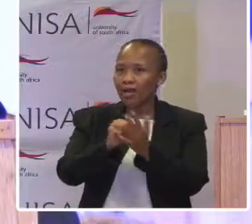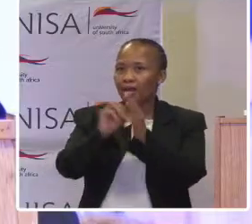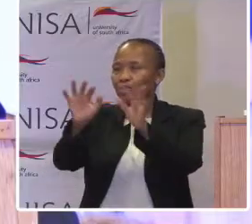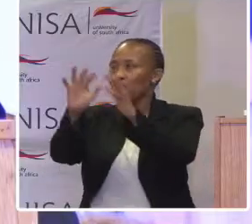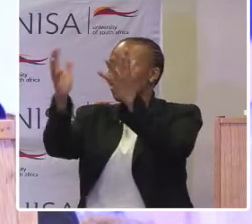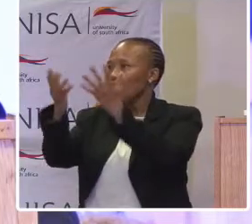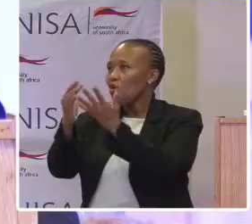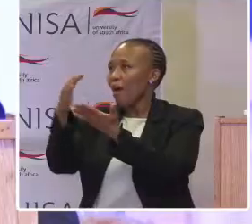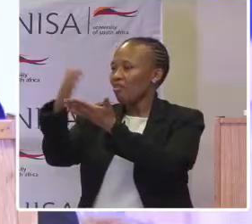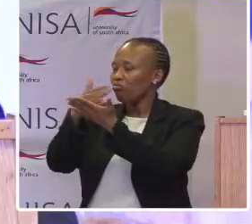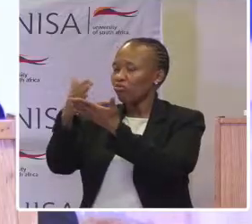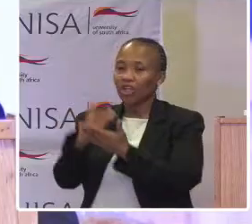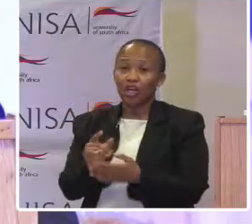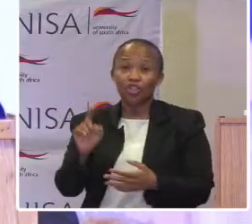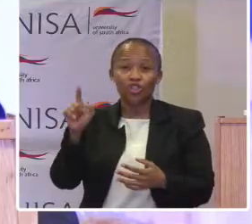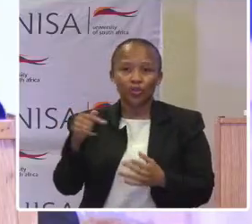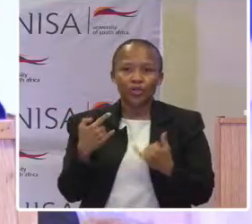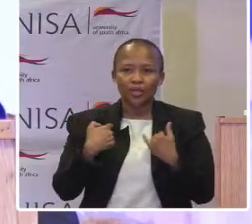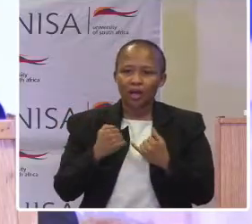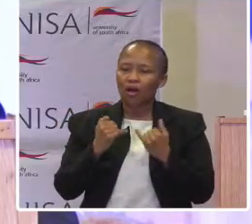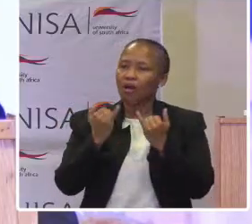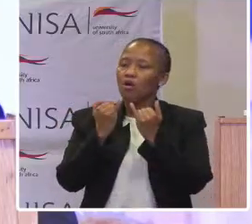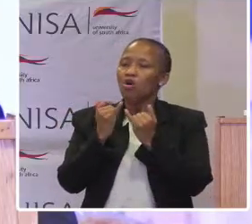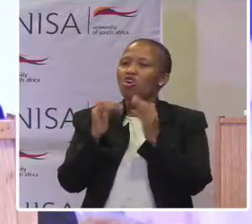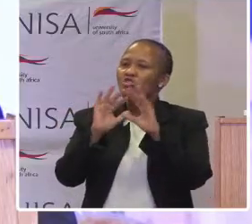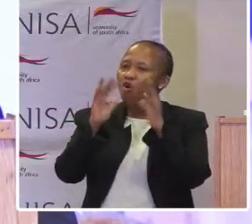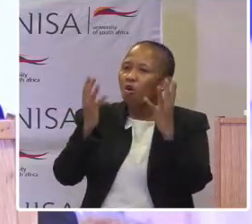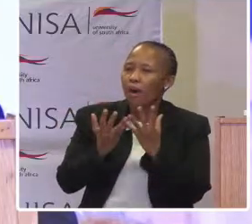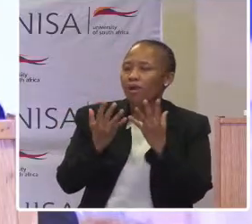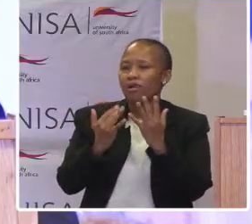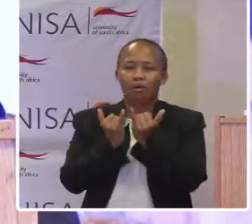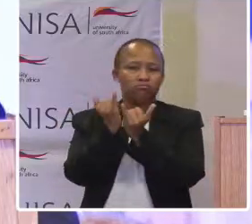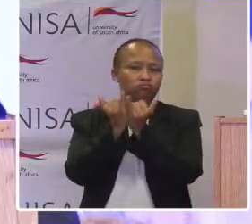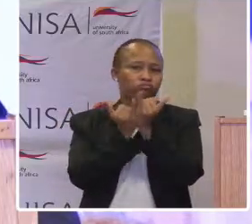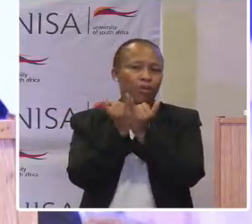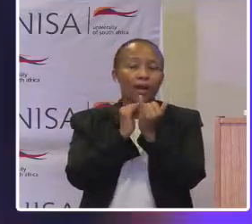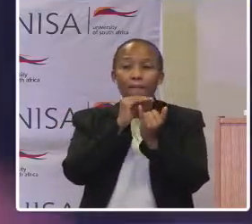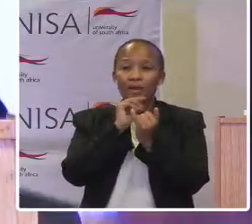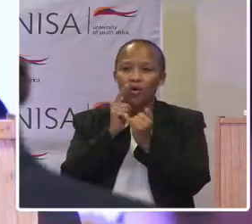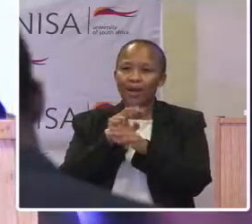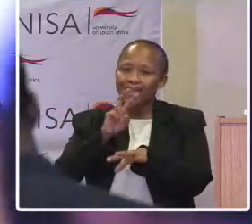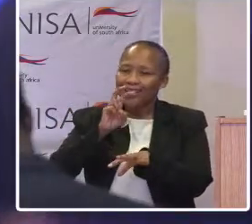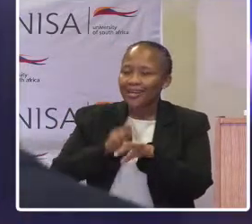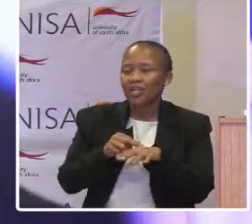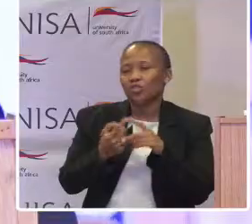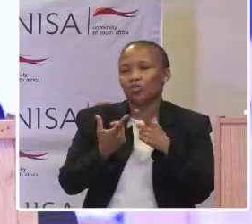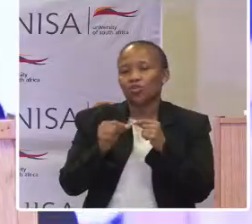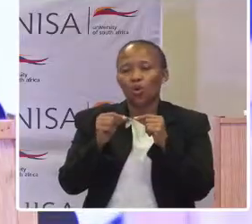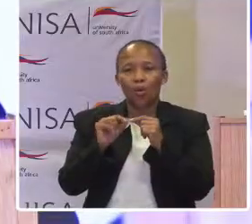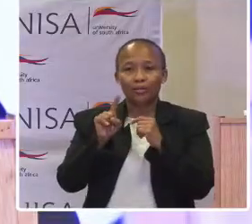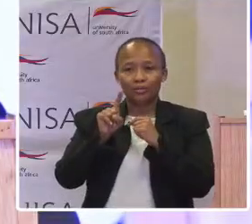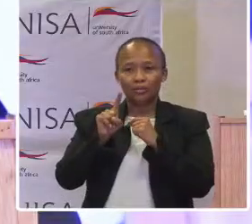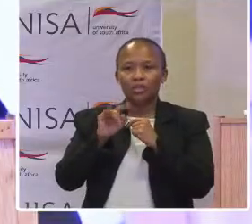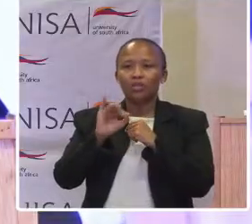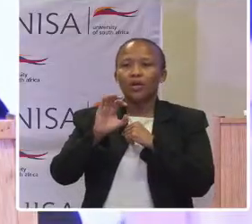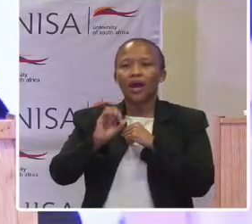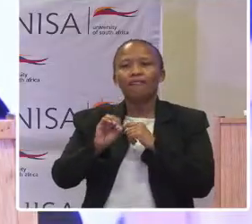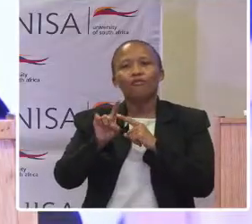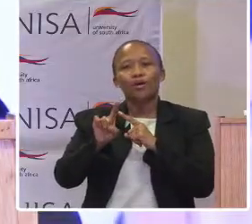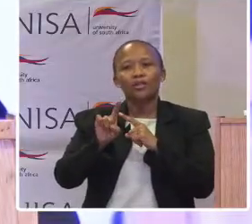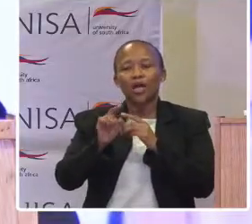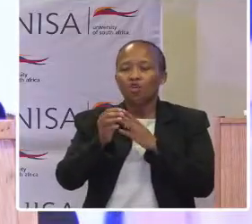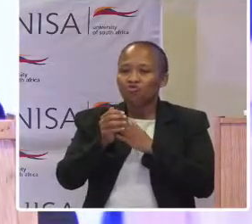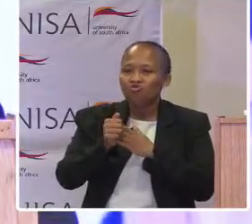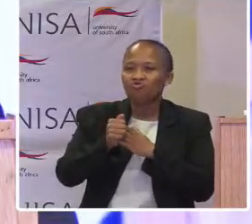promoting innovation and industrial competitiveness, SANSA aims to drive the successful execution of the national space policy.